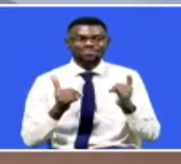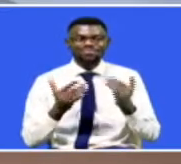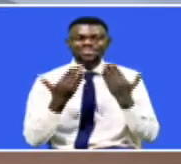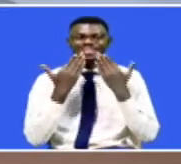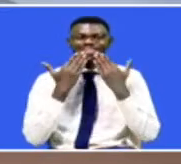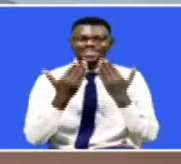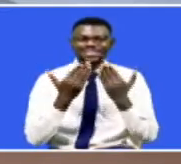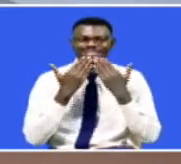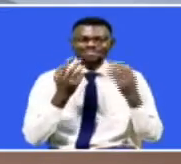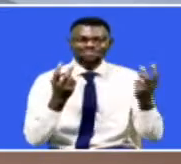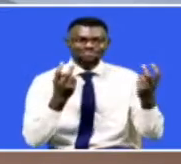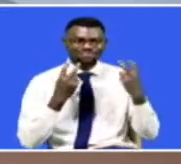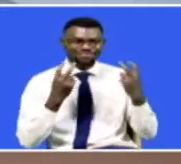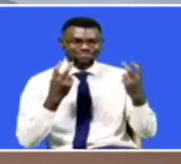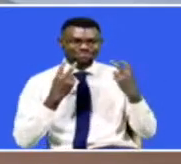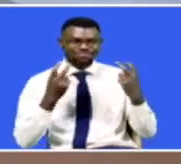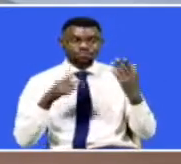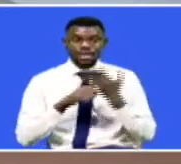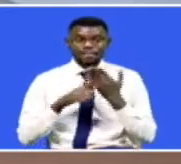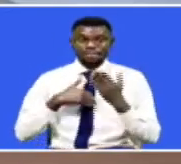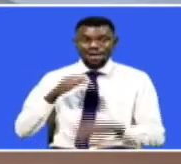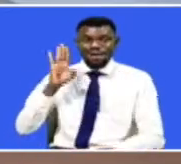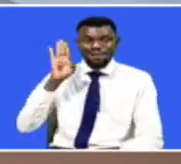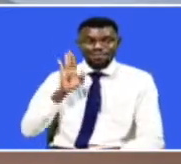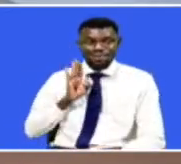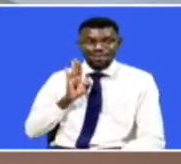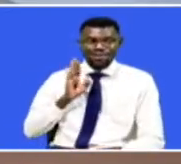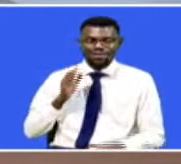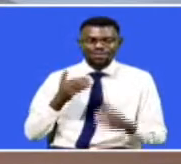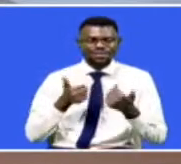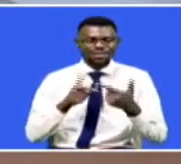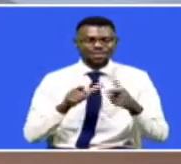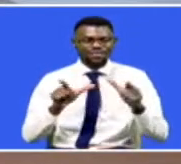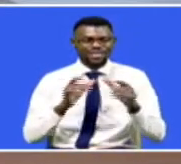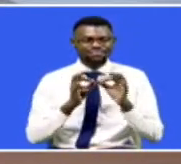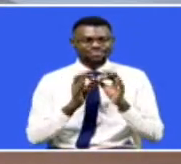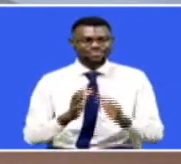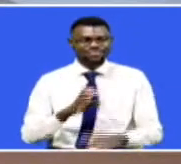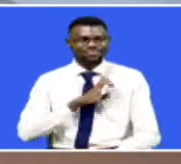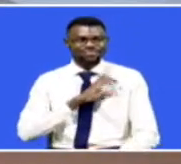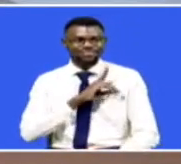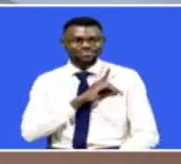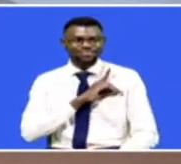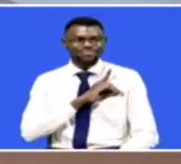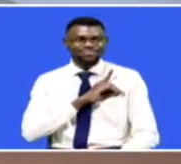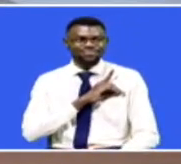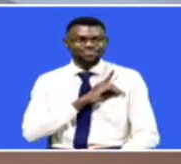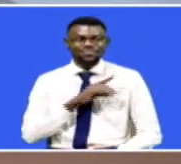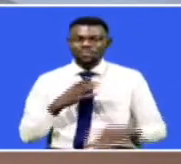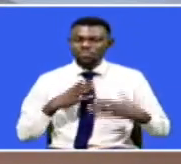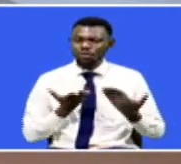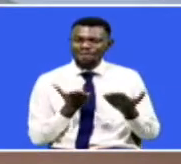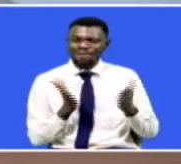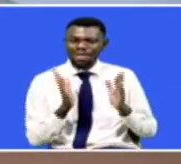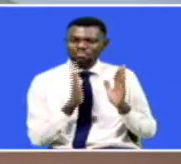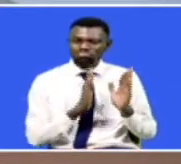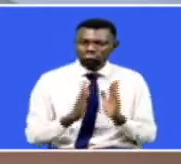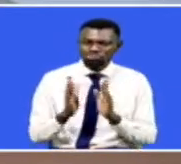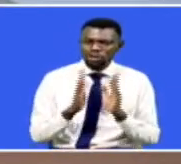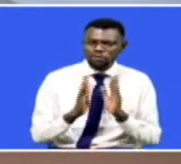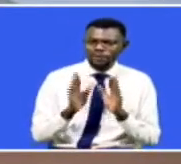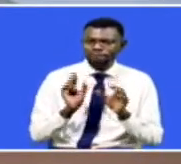Asante sana for joining us, our viewers. My name is Brenda Zeta, our duty as a language interpreter is Damian Evers, to the men and the women behind the scene who made this